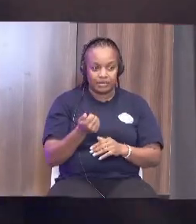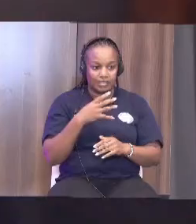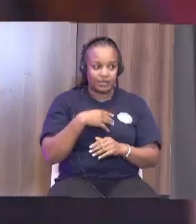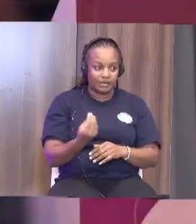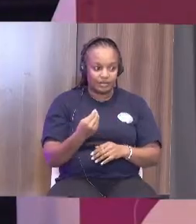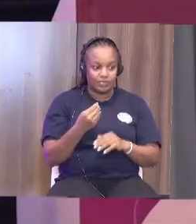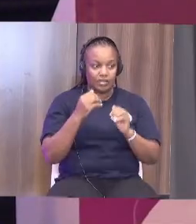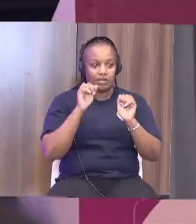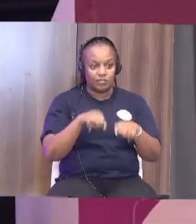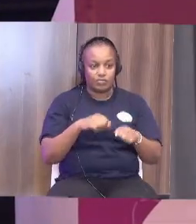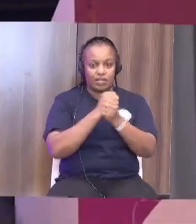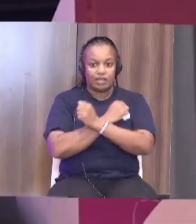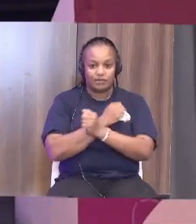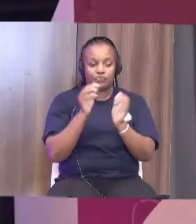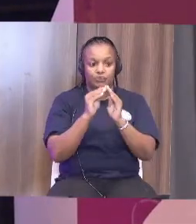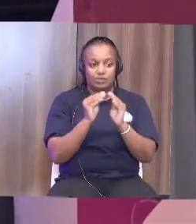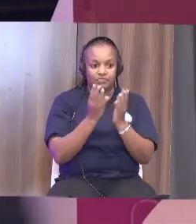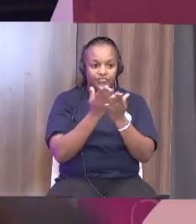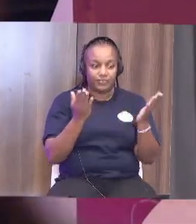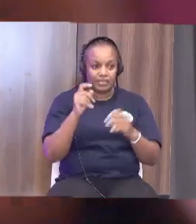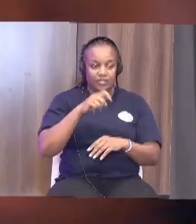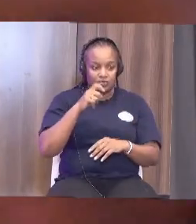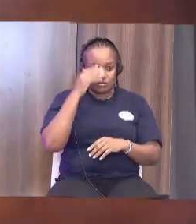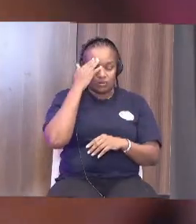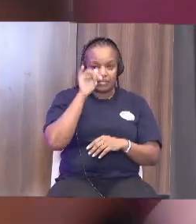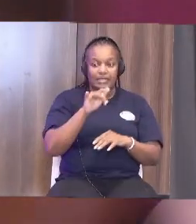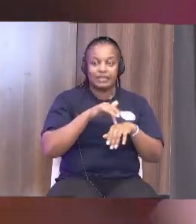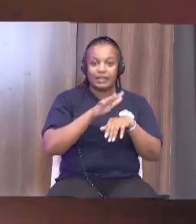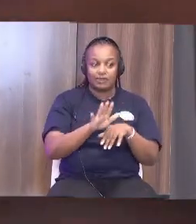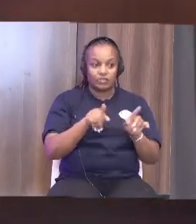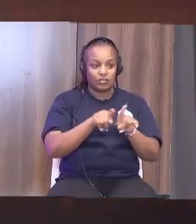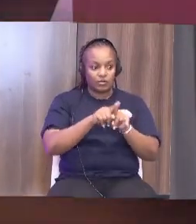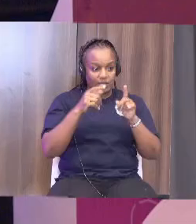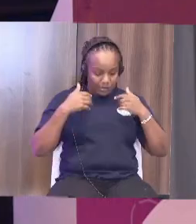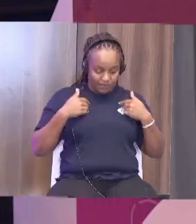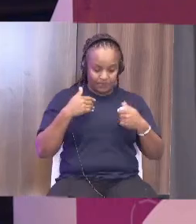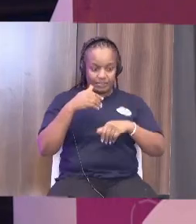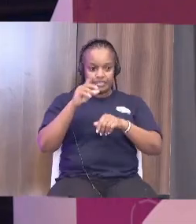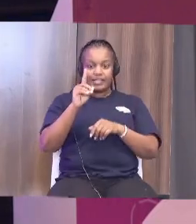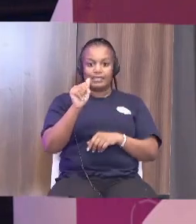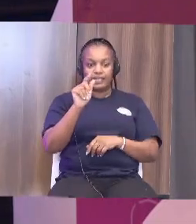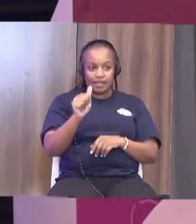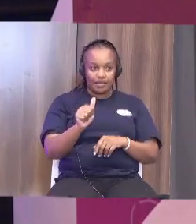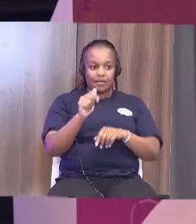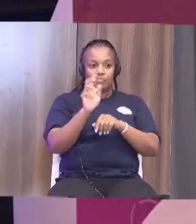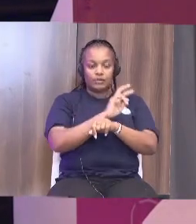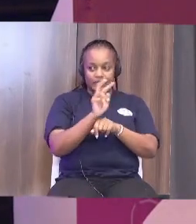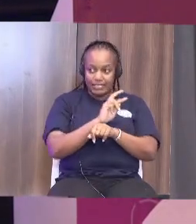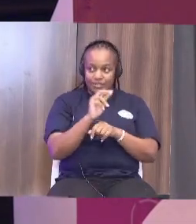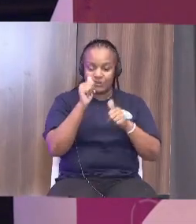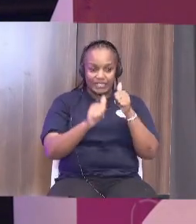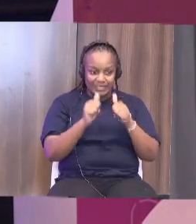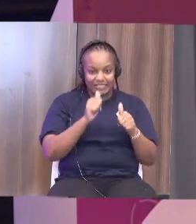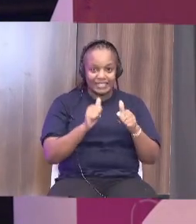would love to meet you. I forgot to say that earlier. We also have a data monitoring committee that is independent of Pfizer that meets at